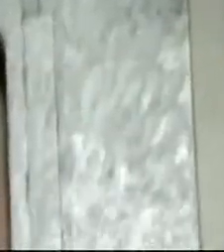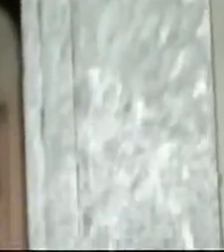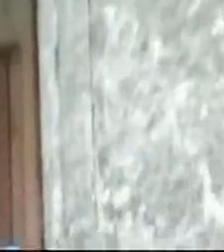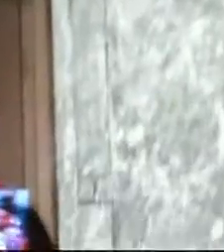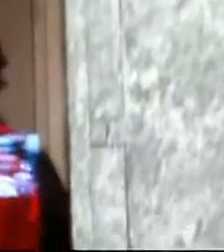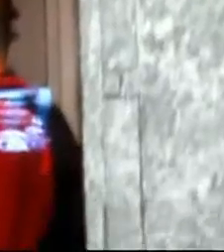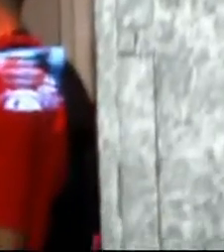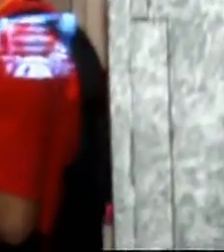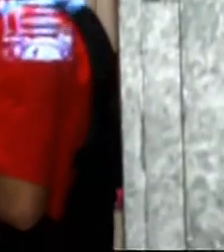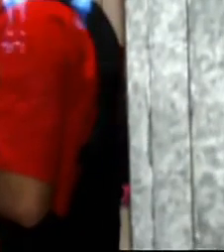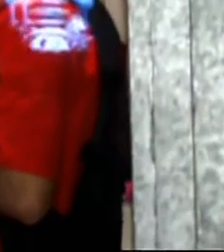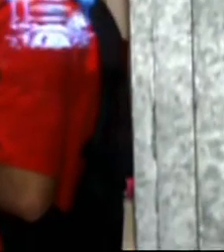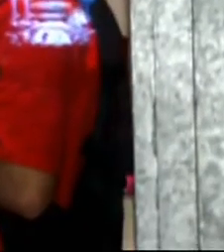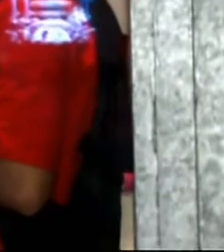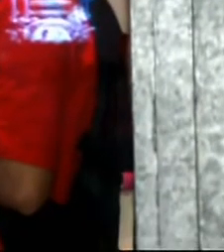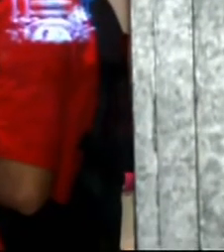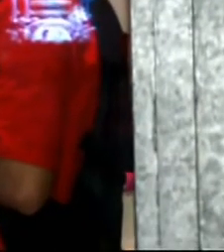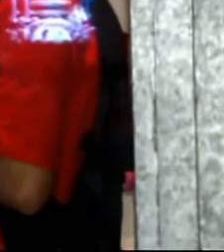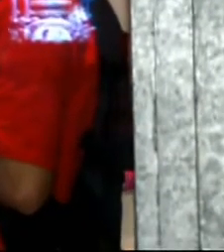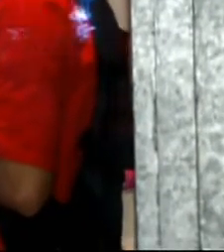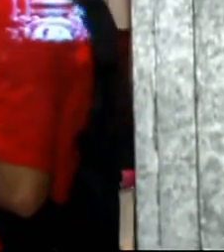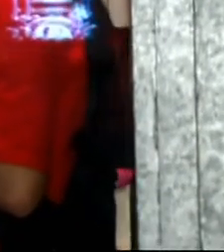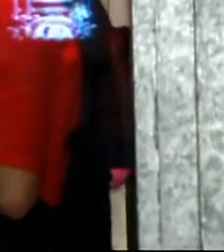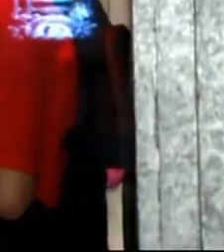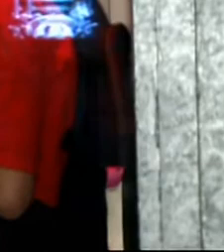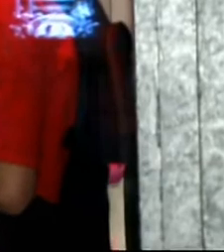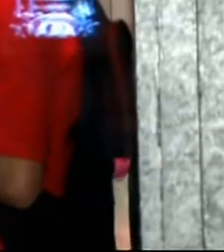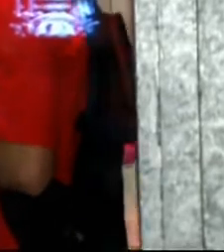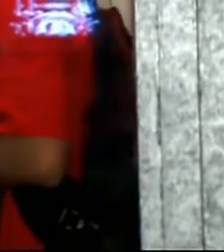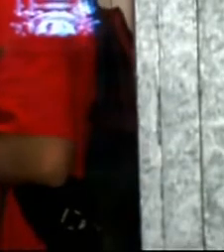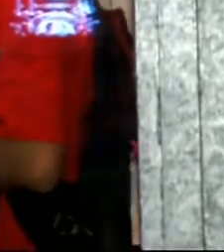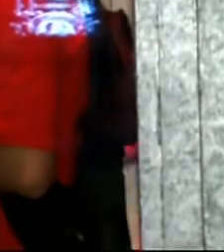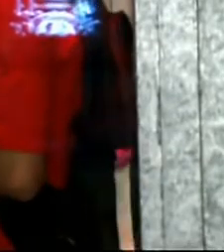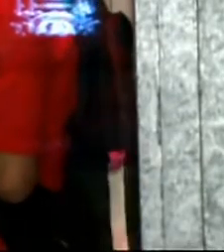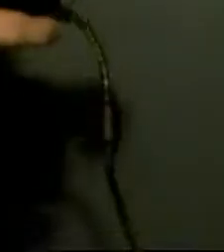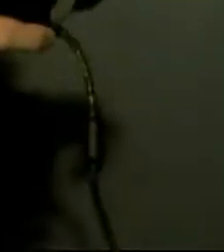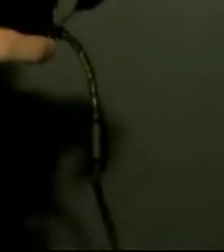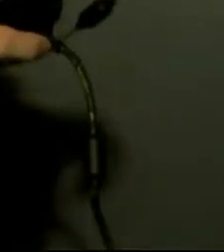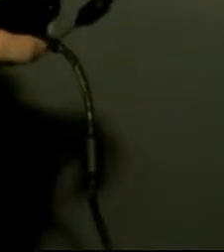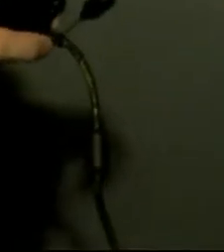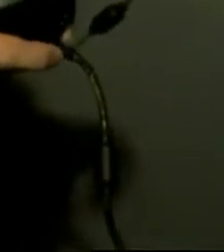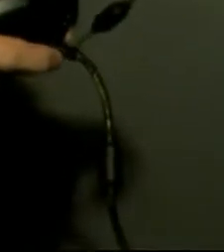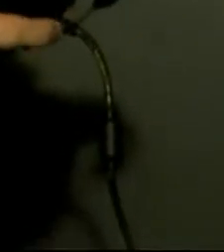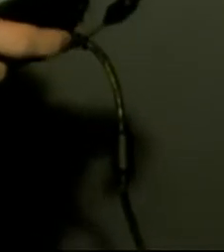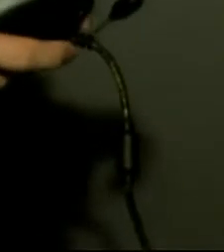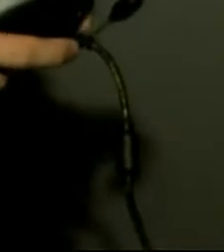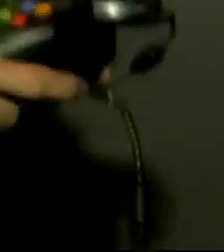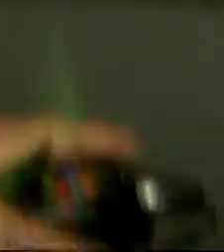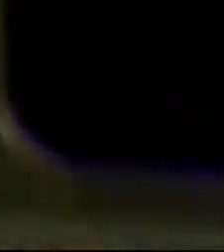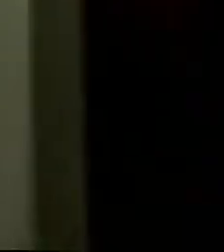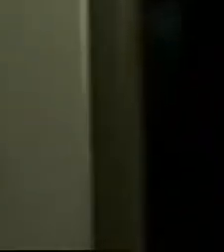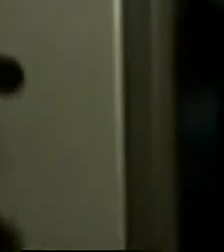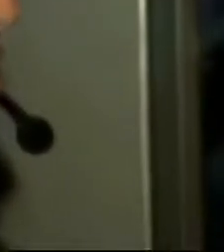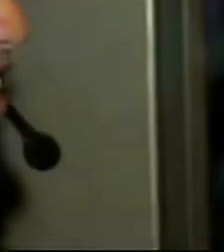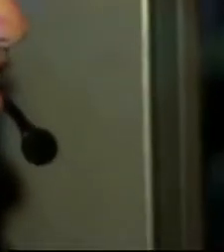in a big way. We'll tell you all about what you need, what you'll be able to play, what's in planning, and what on earth's the deal with these communicator-style